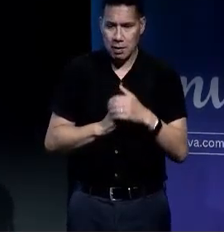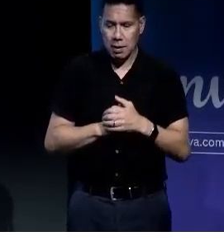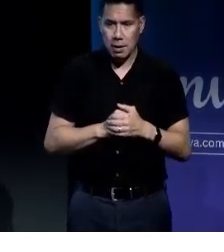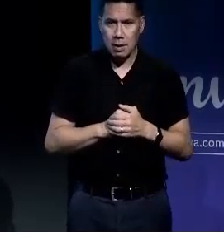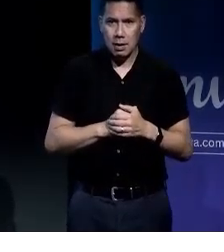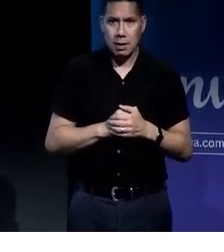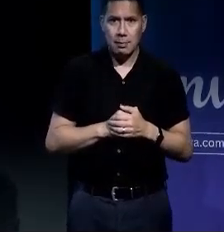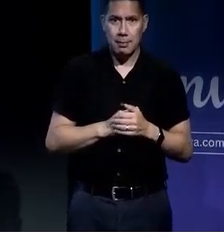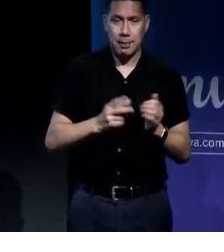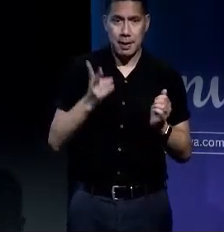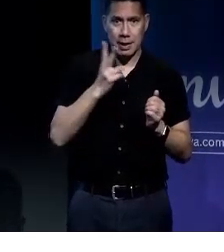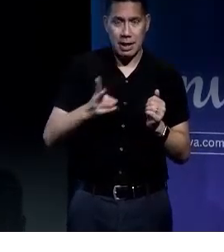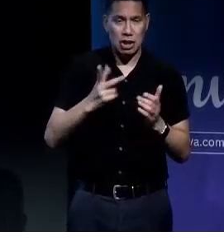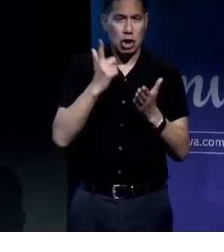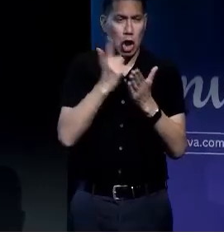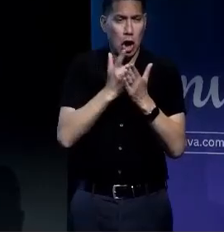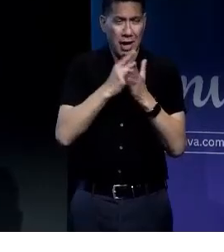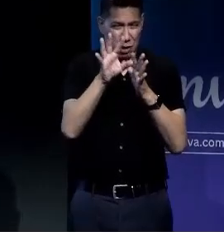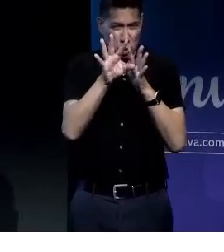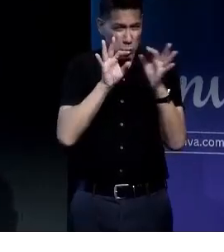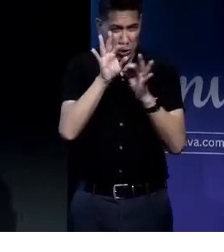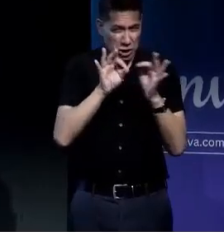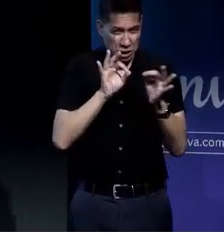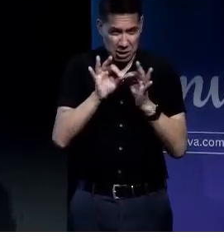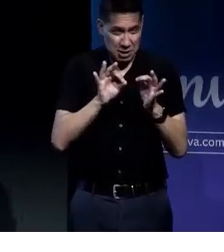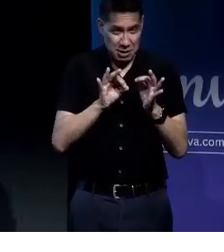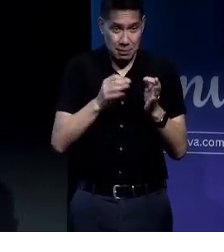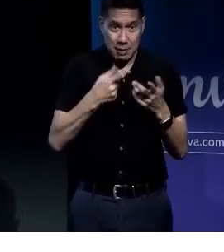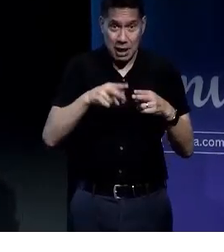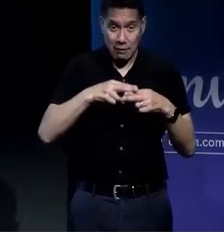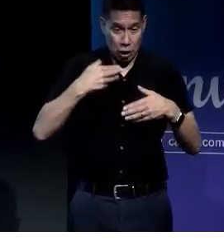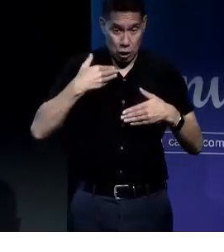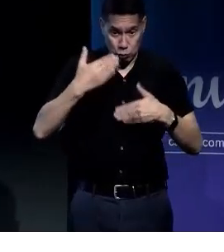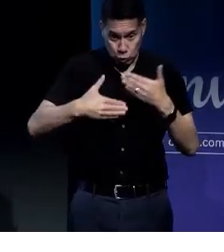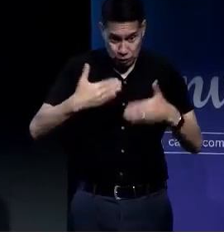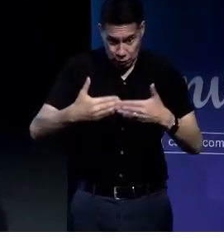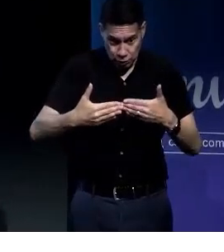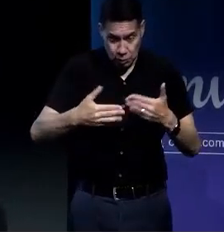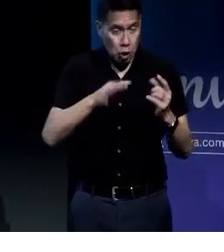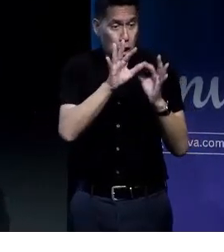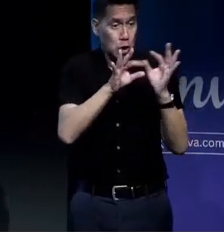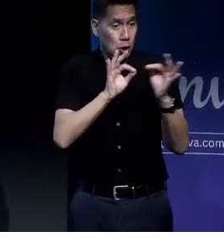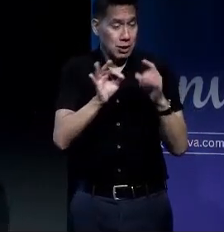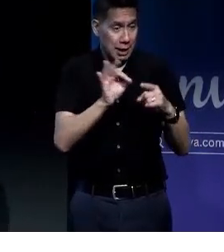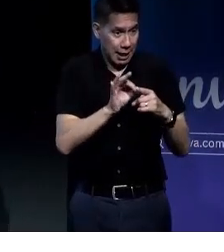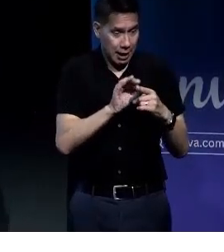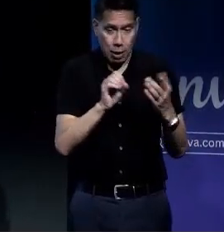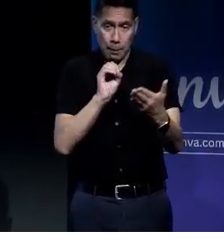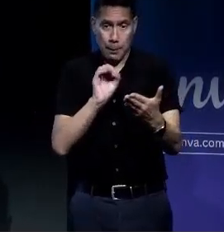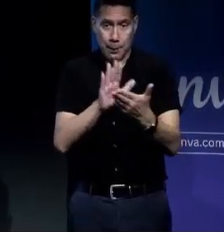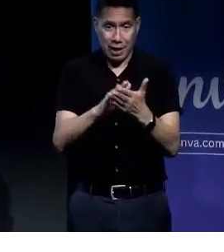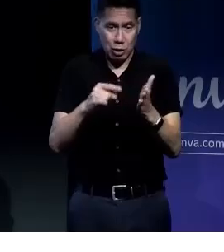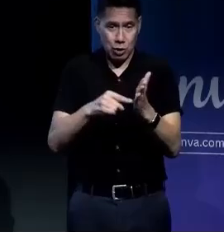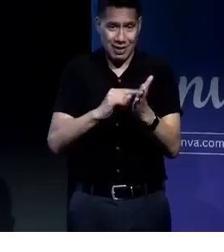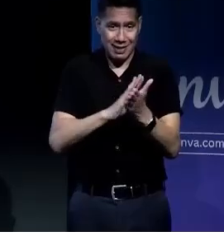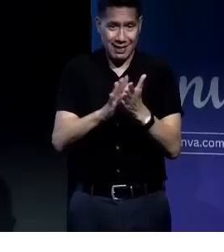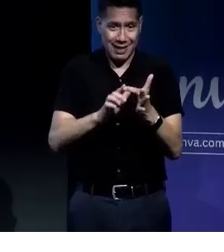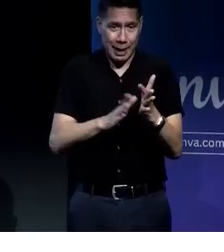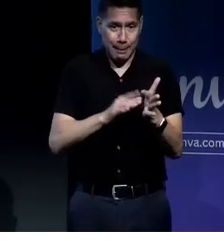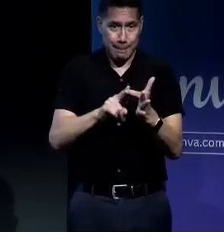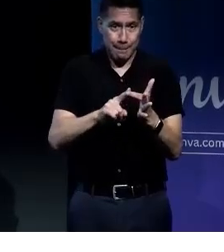Yeah, again, like there's a lot that you have to choose, but if you've done a process, you've chosen your colours, you plug them into the theme,